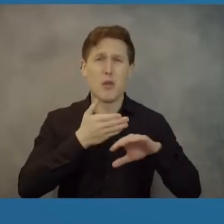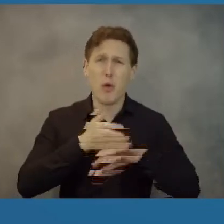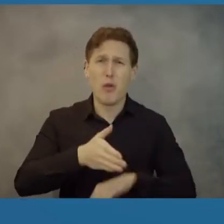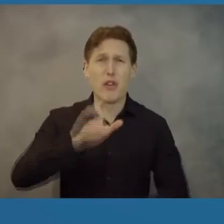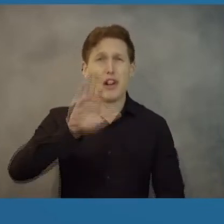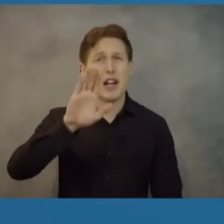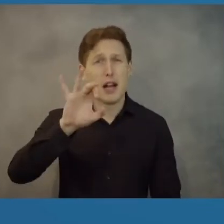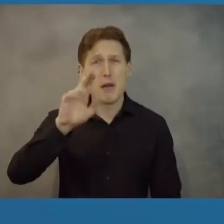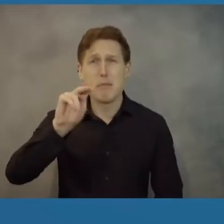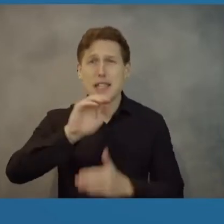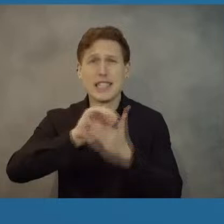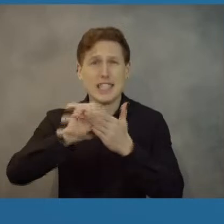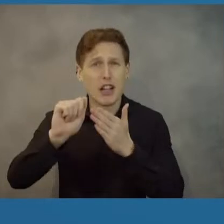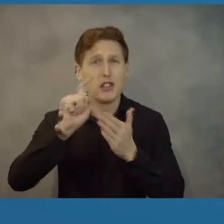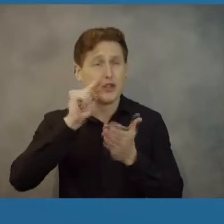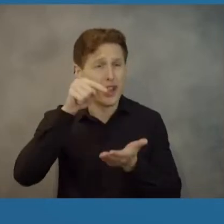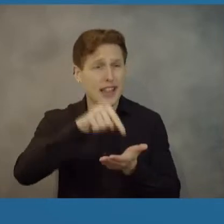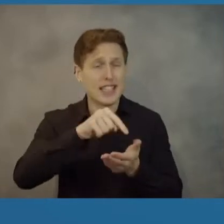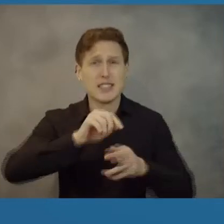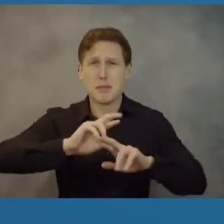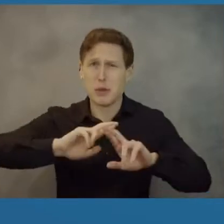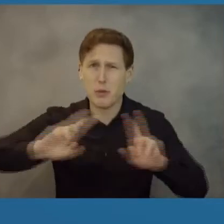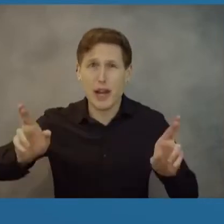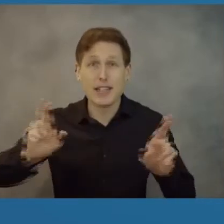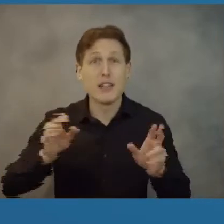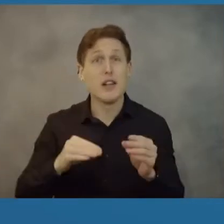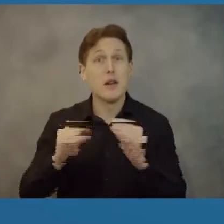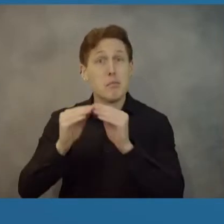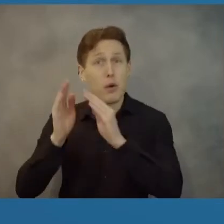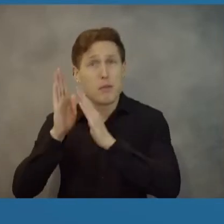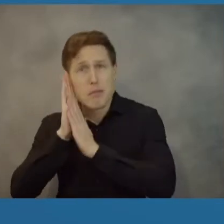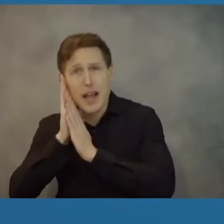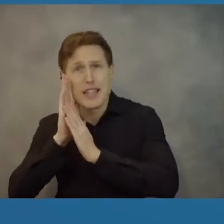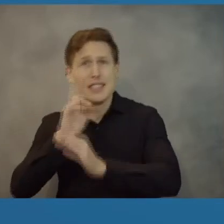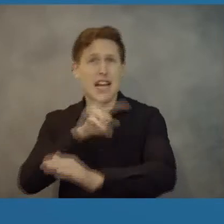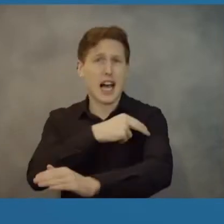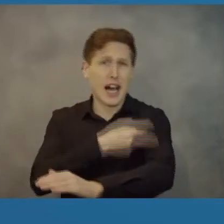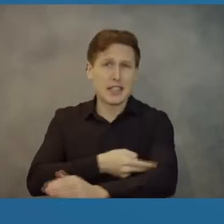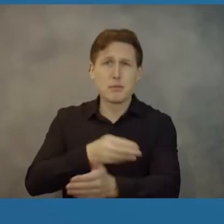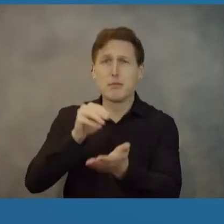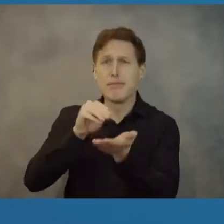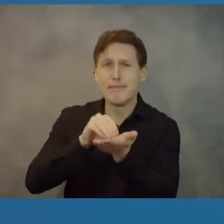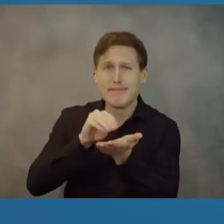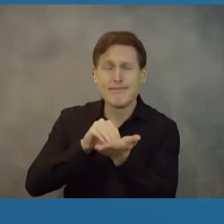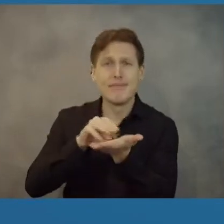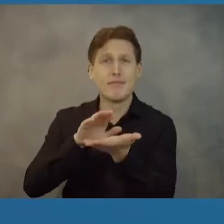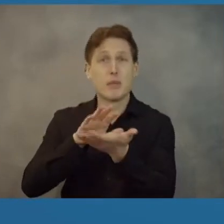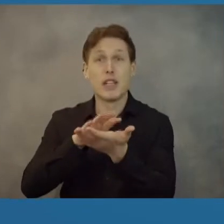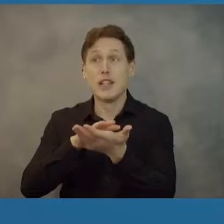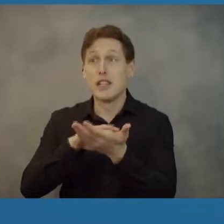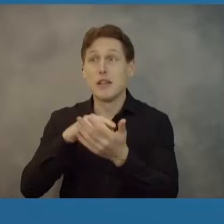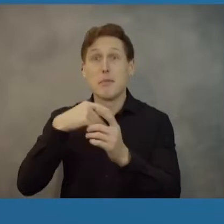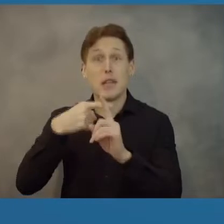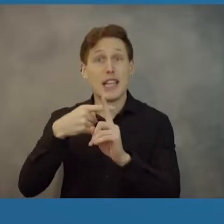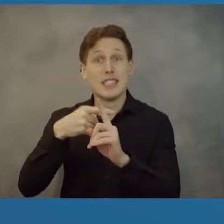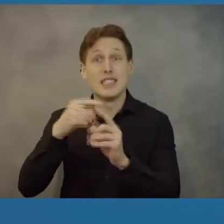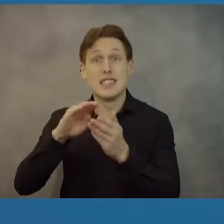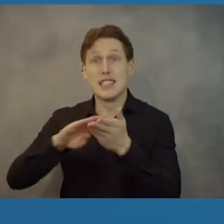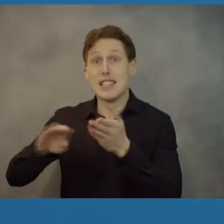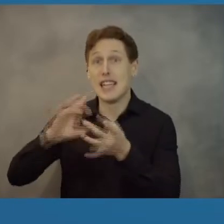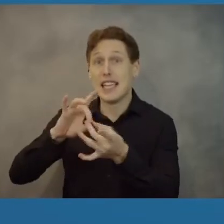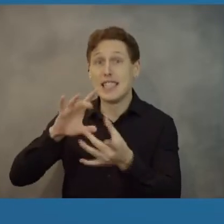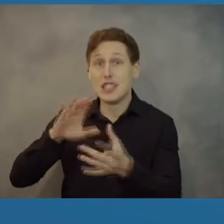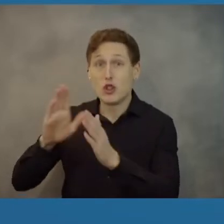more beds available, we have more clinicians, we have exit strategies where there's discharge plans where people actually will be